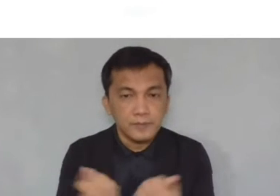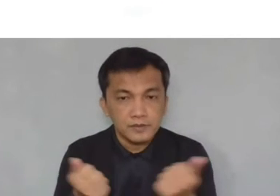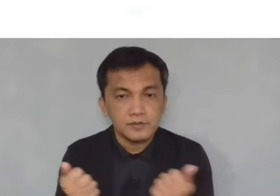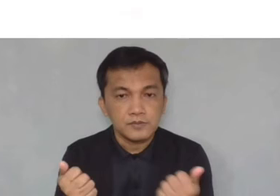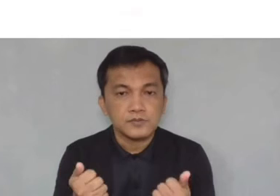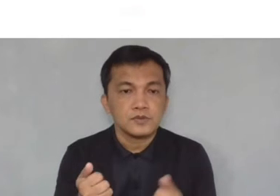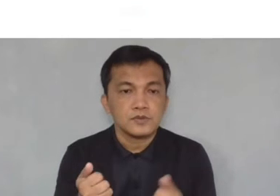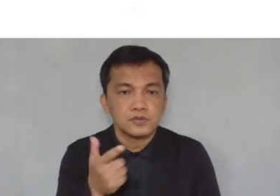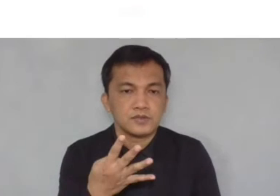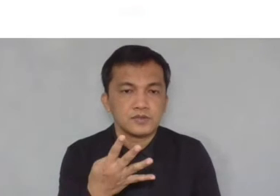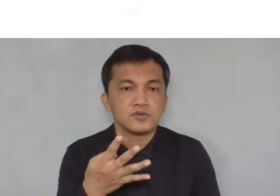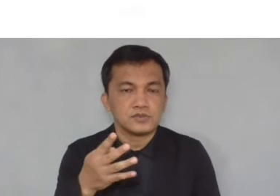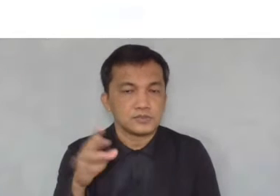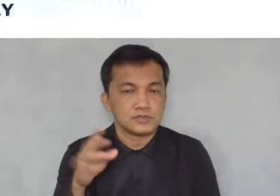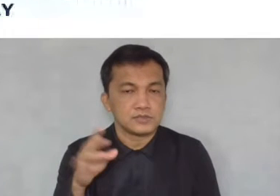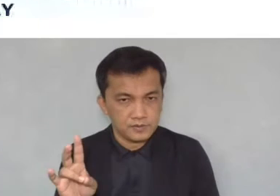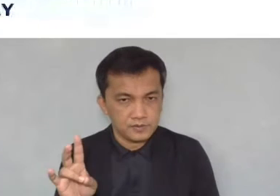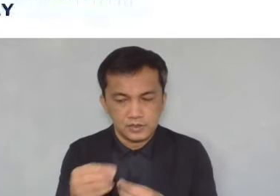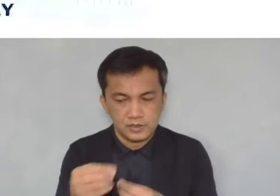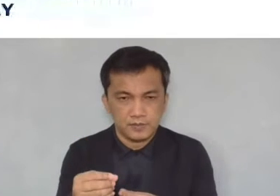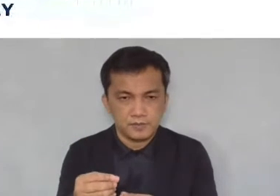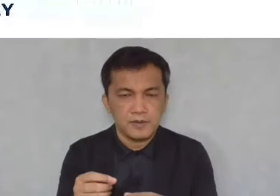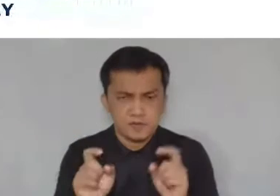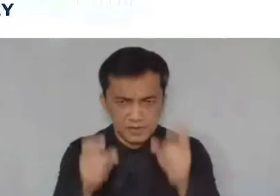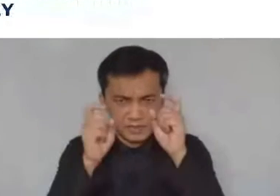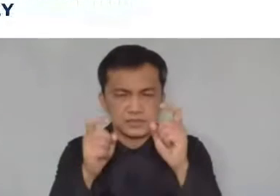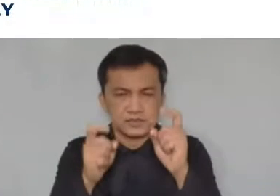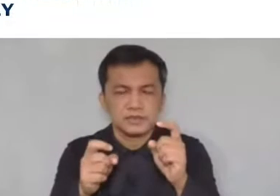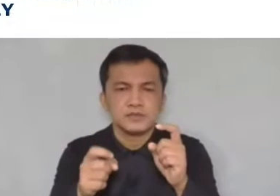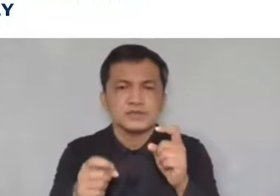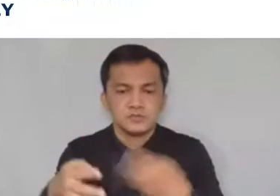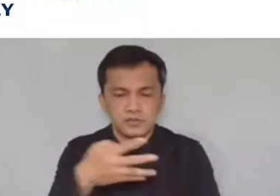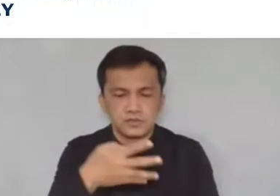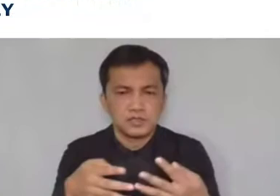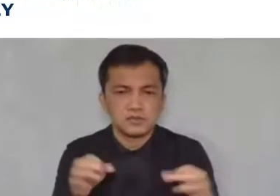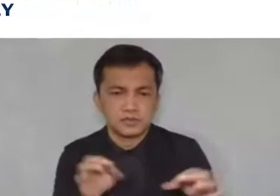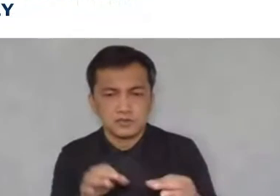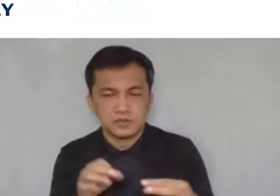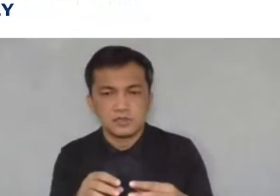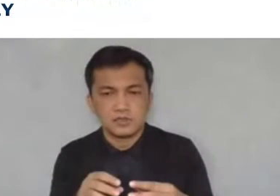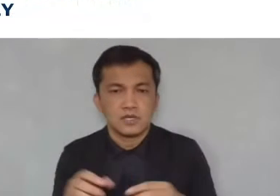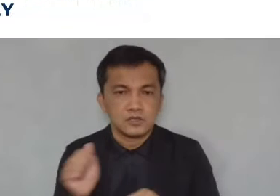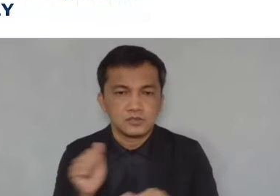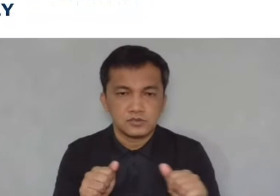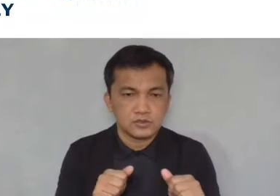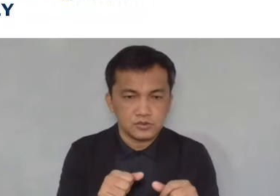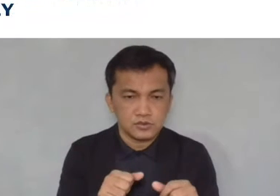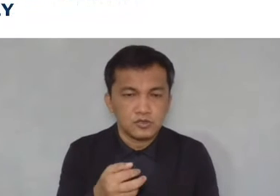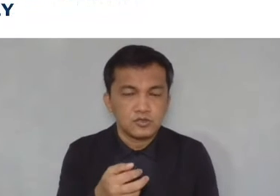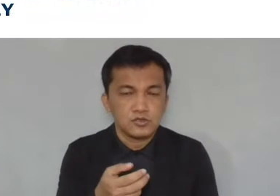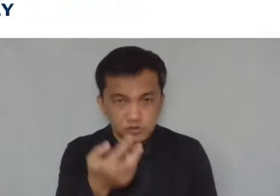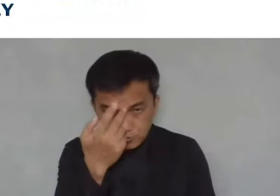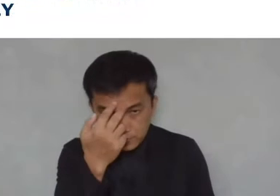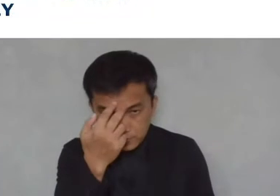available 24/7. It provides more efficient interactive action between the suspected infected authorities or